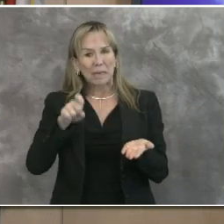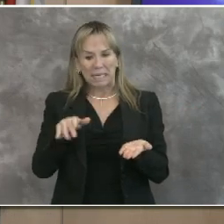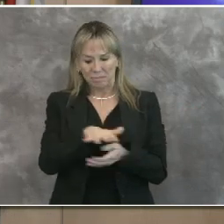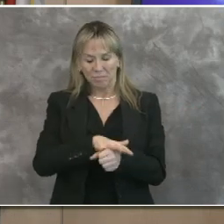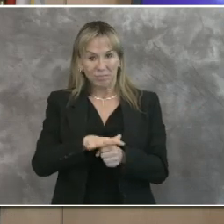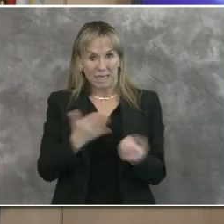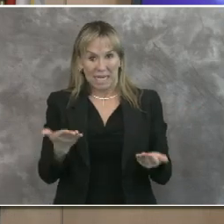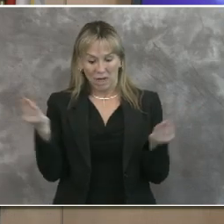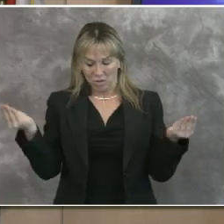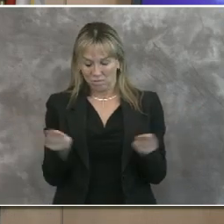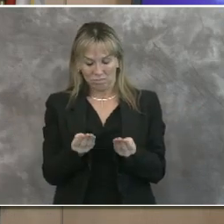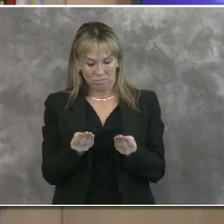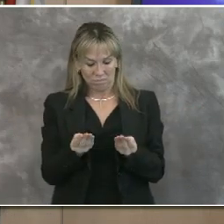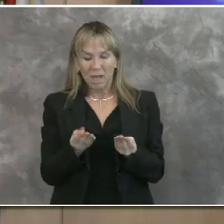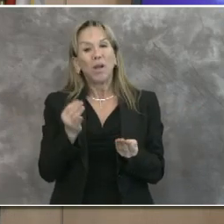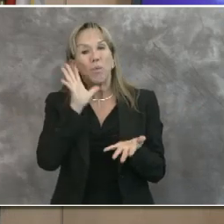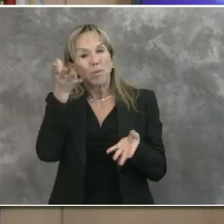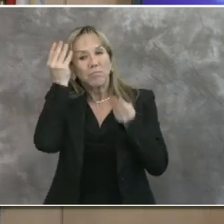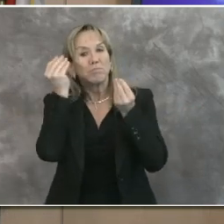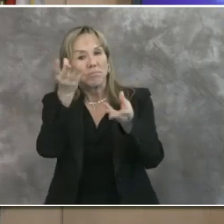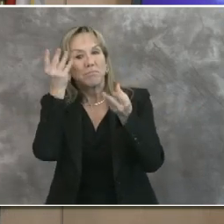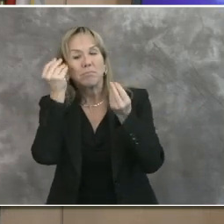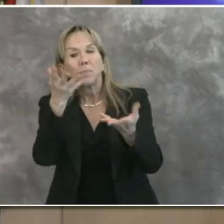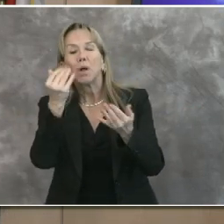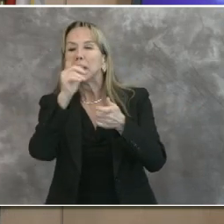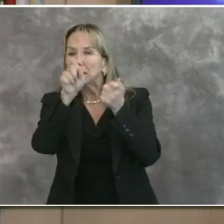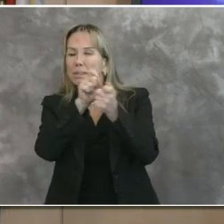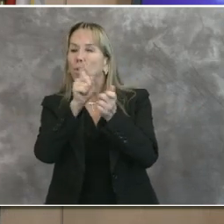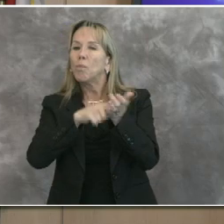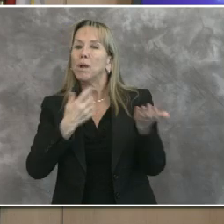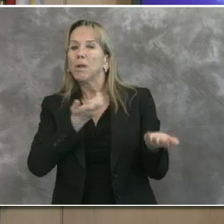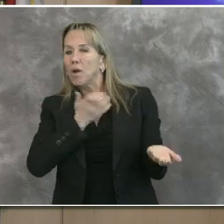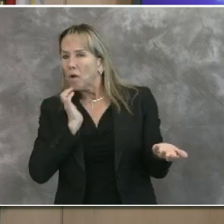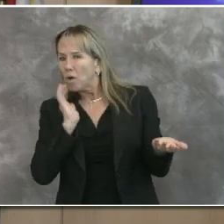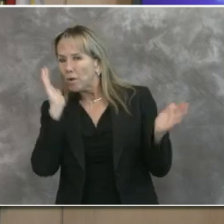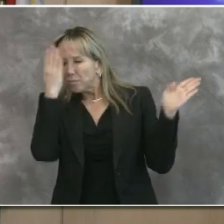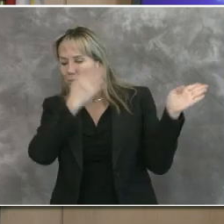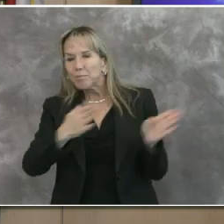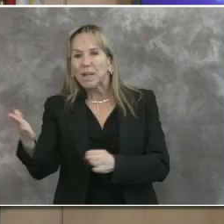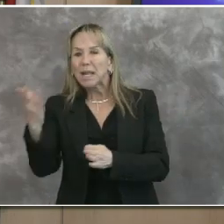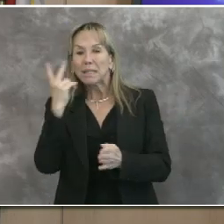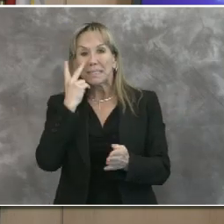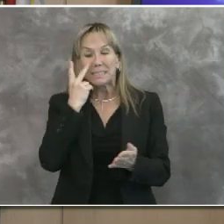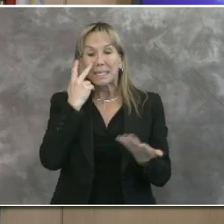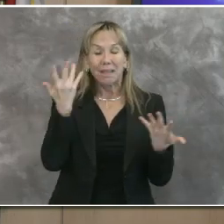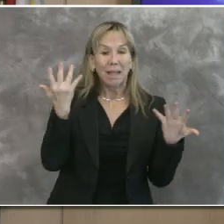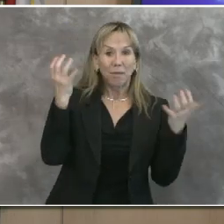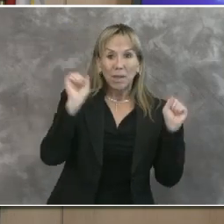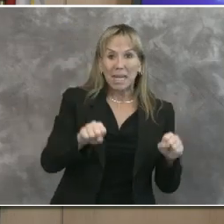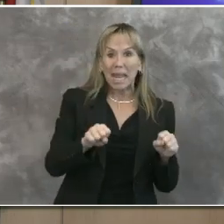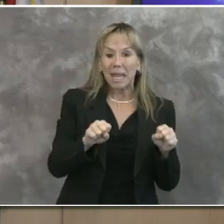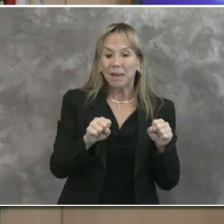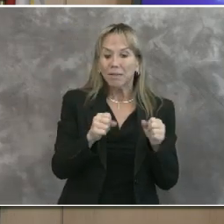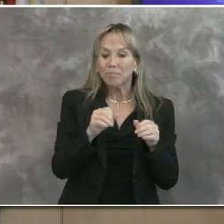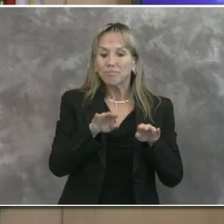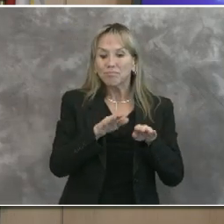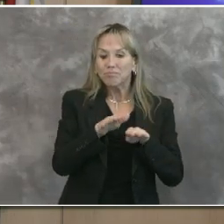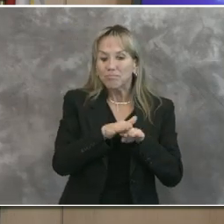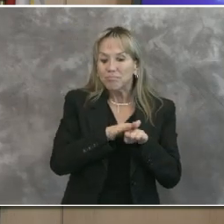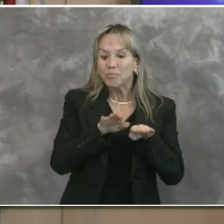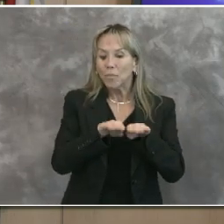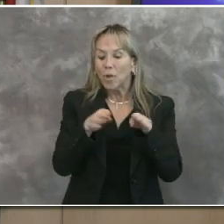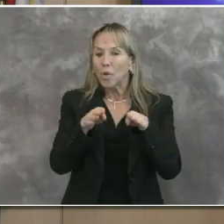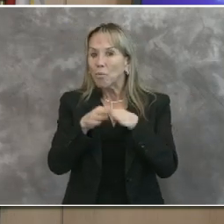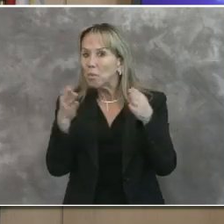then we'll be able to begin to convey to you exactly what it is we need to see that triggers the ability to do easing, what it